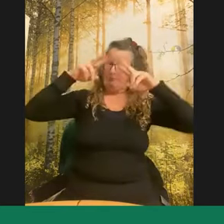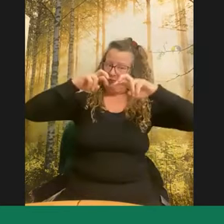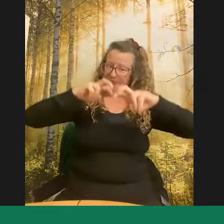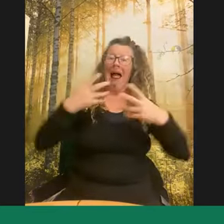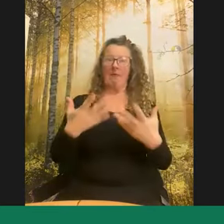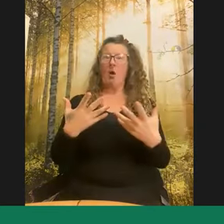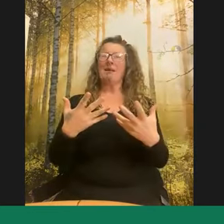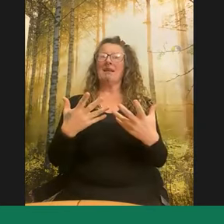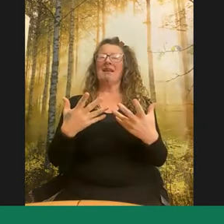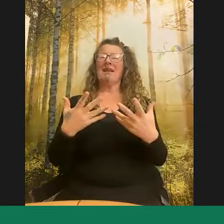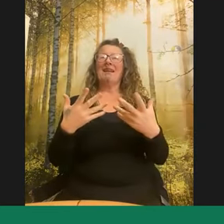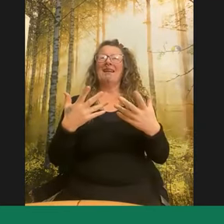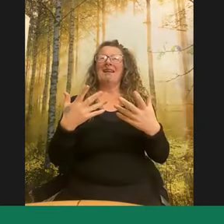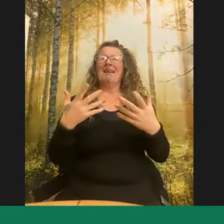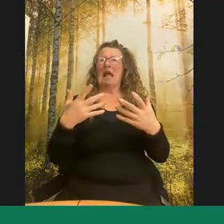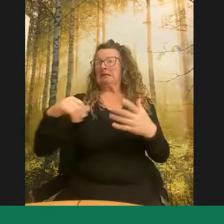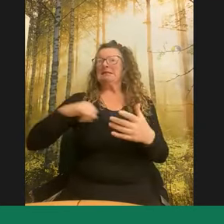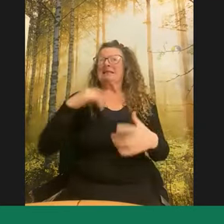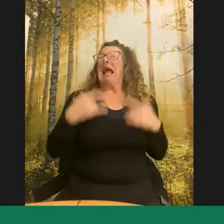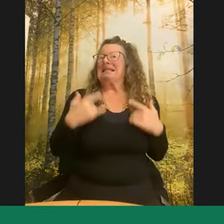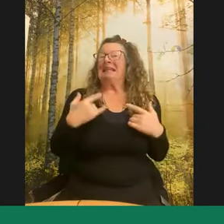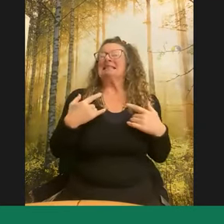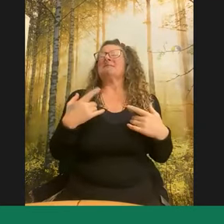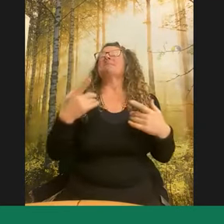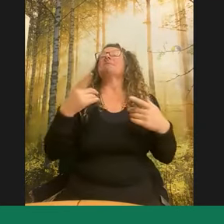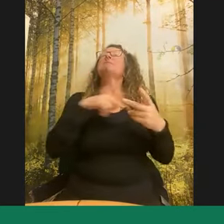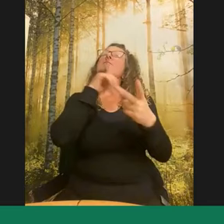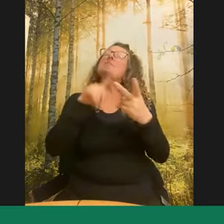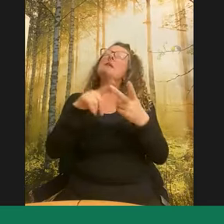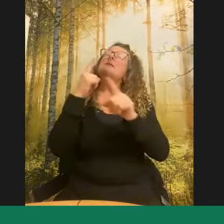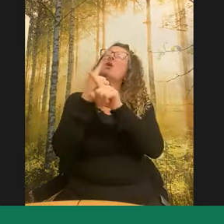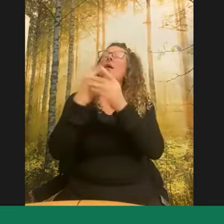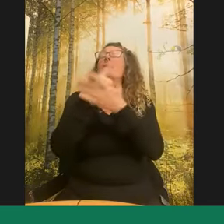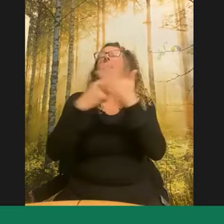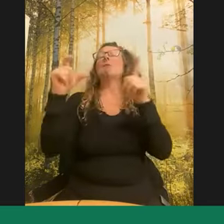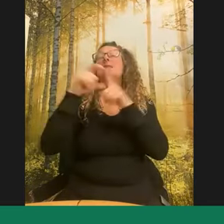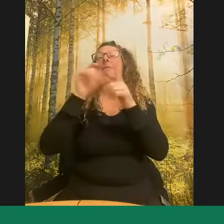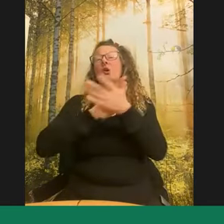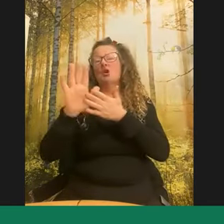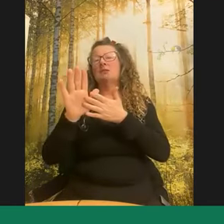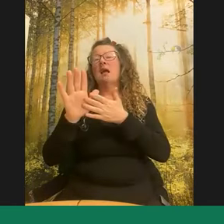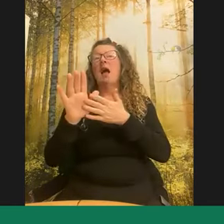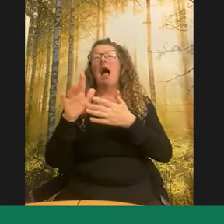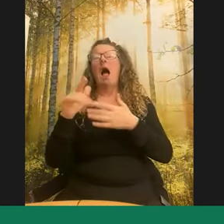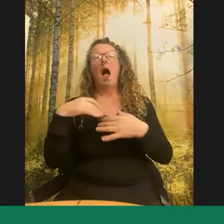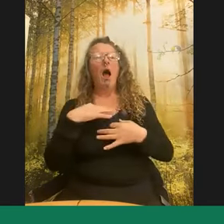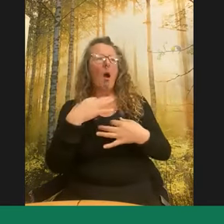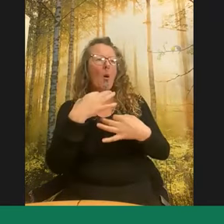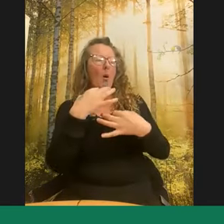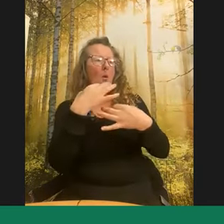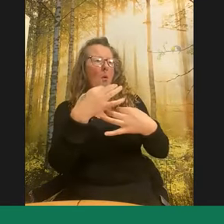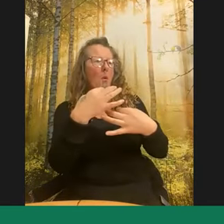their leads, and I think that's really exciting. As regards to Damien Hirst, I was so interested in